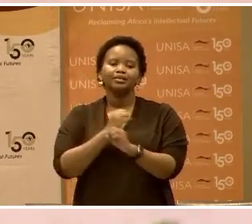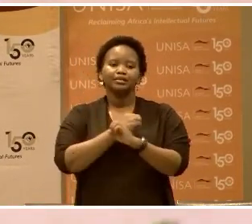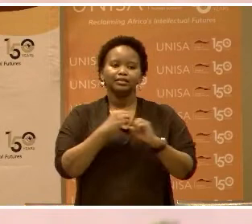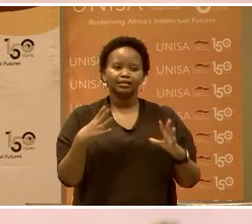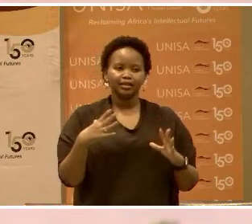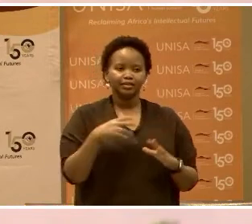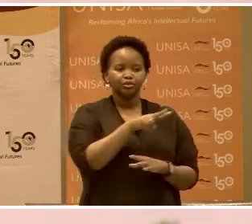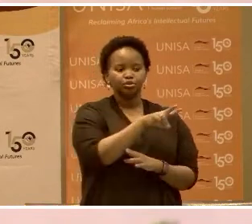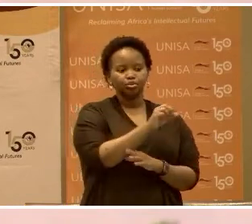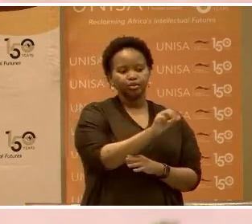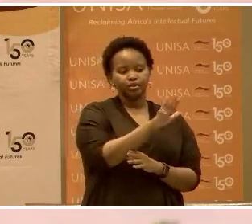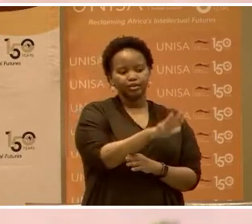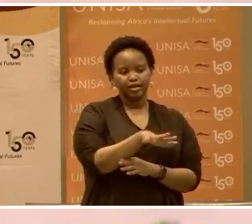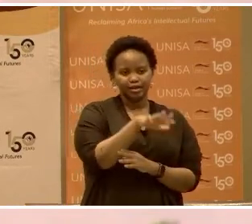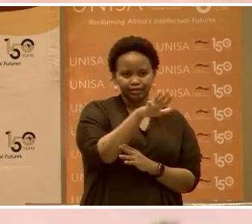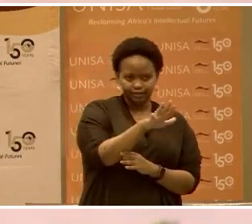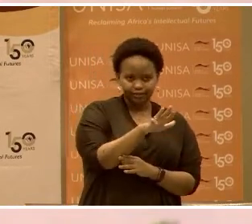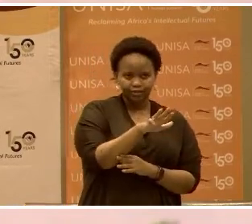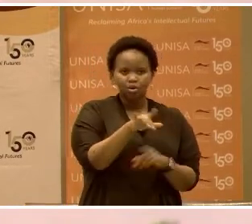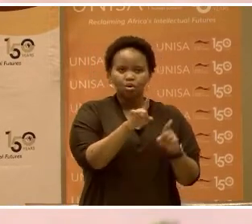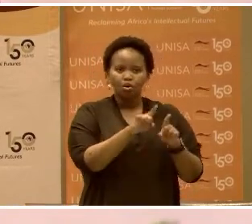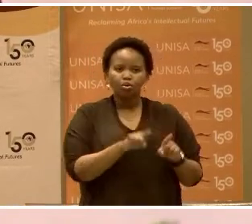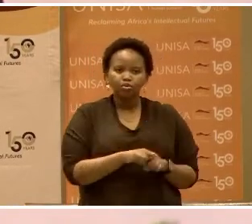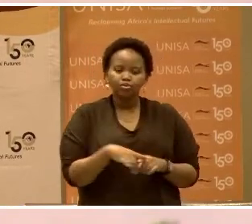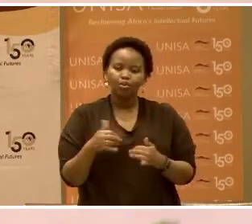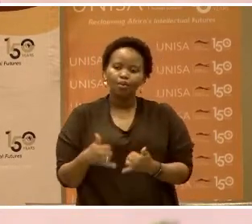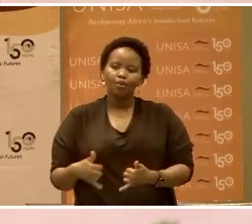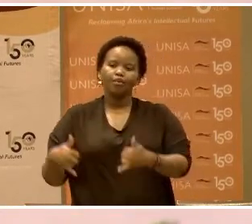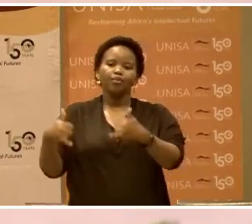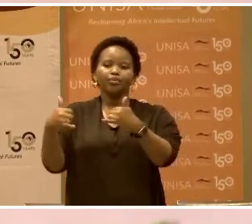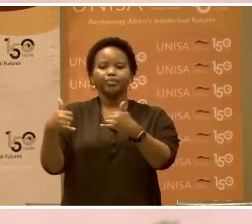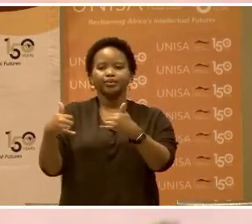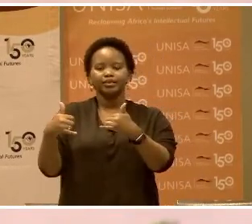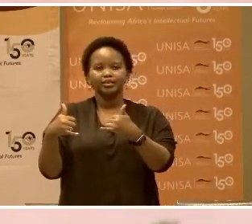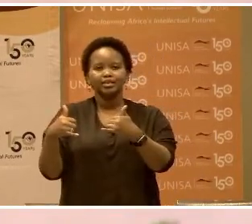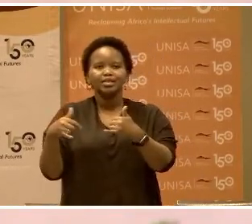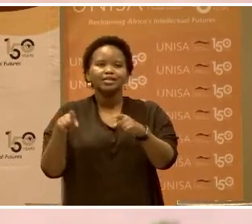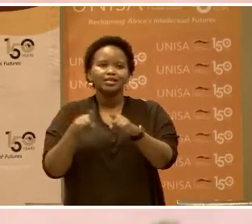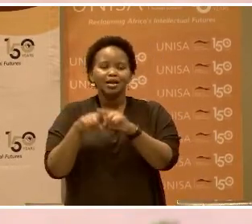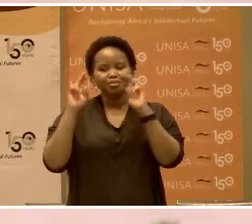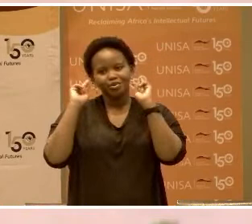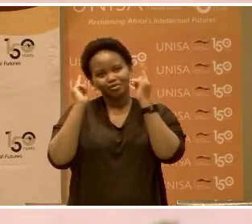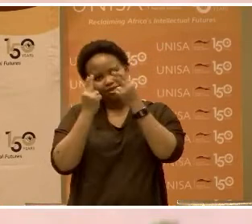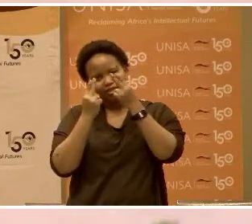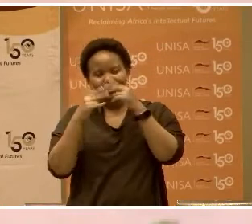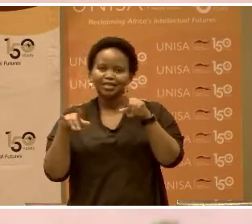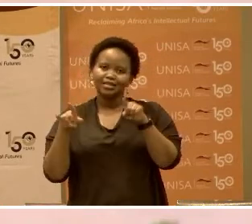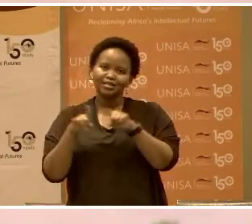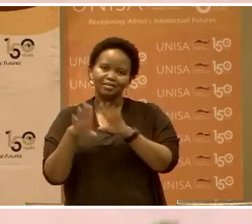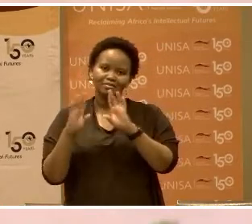was re-awarded Research Fellow at the same university in the same department. 3